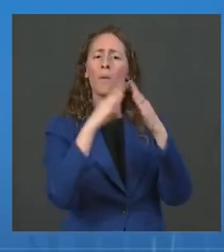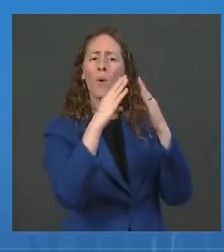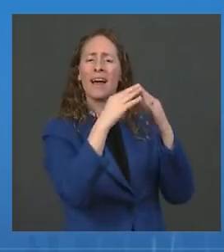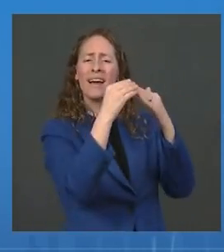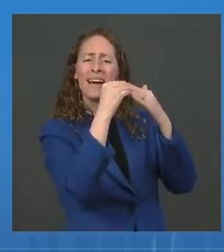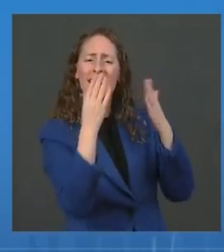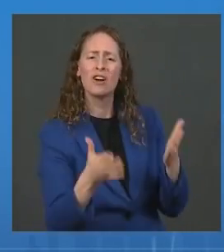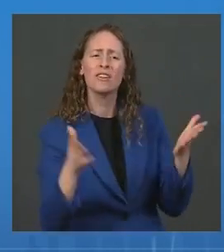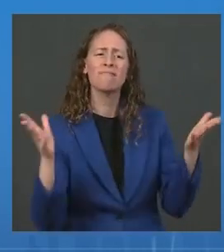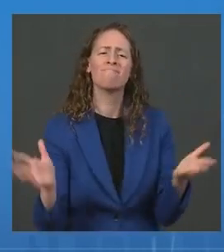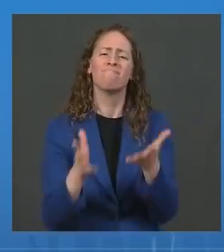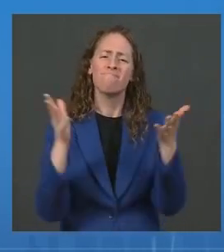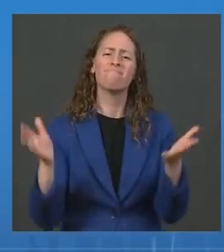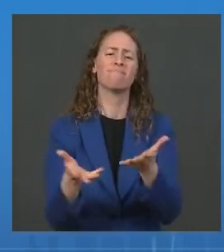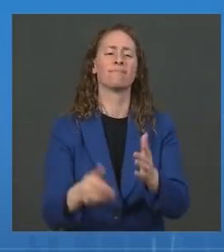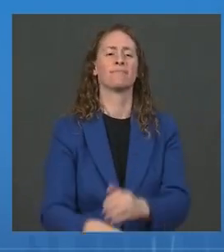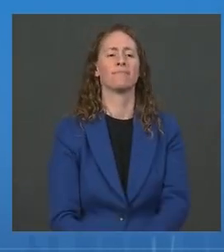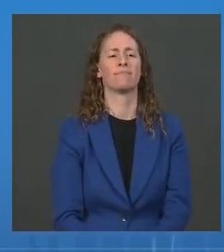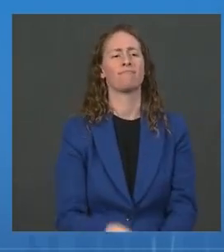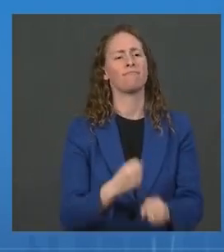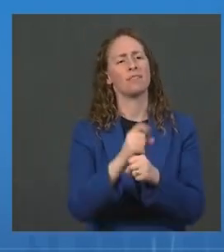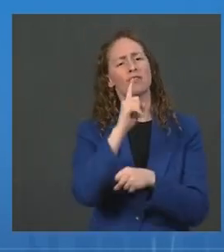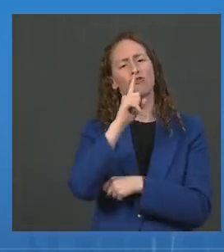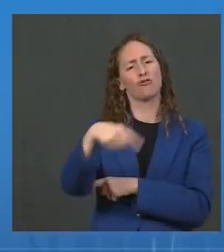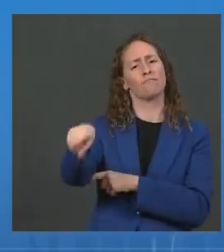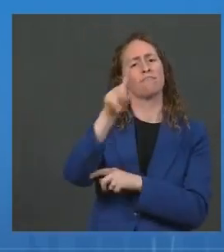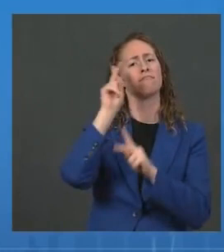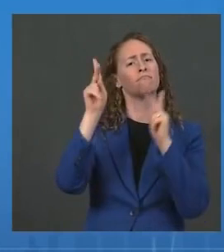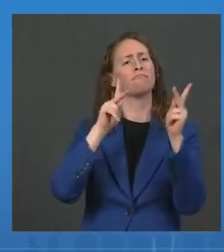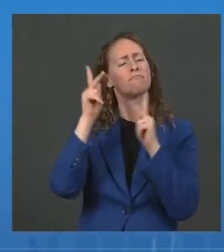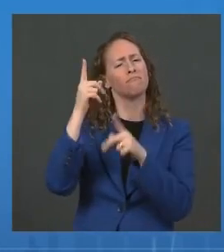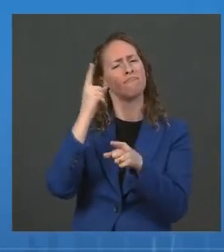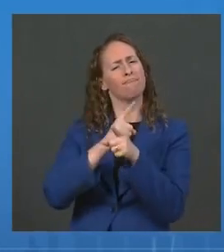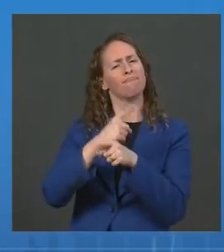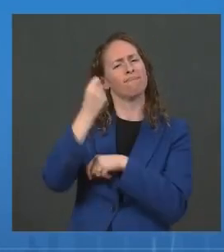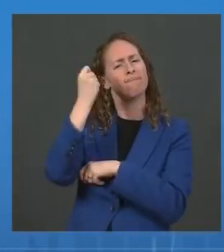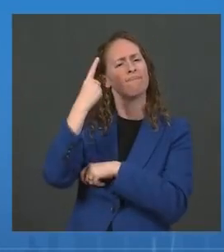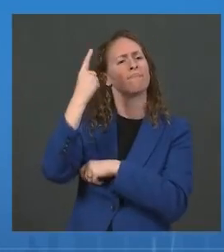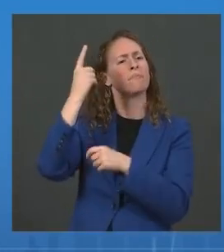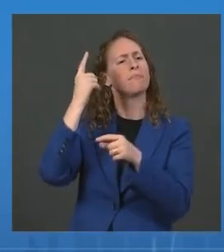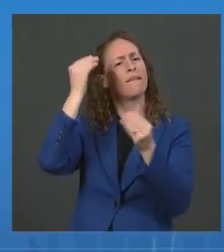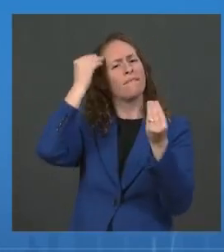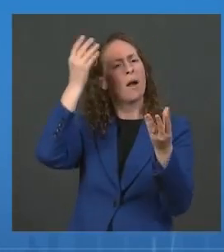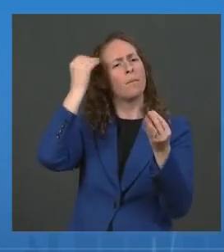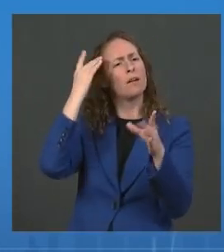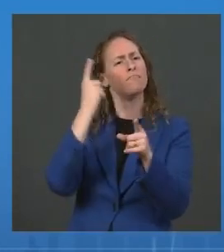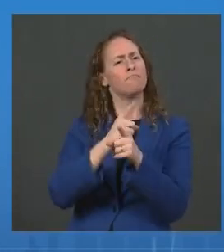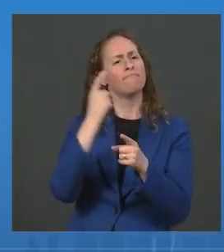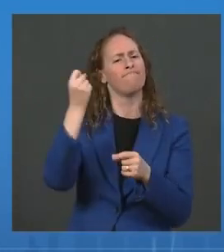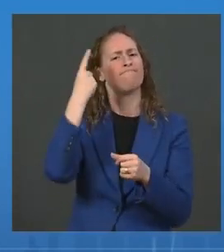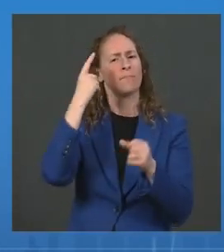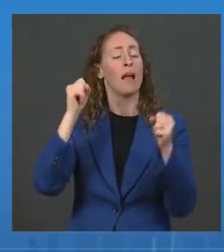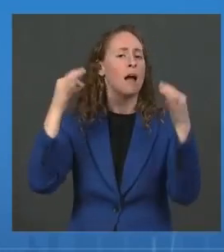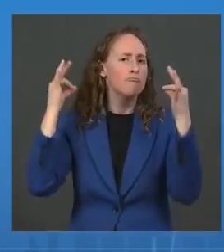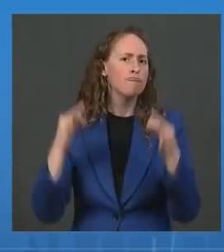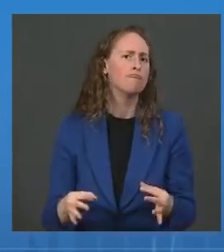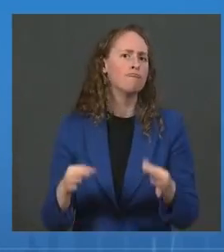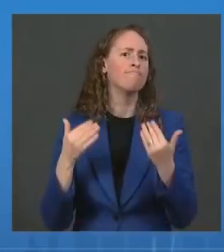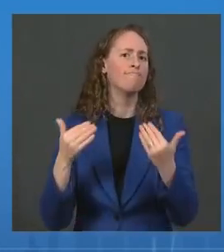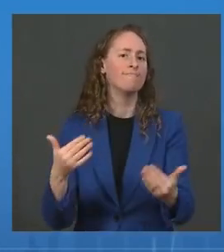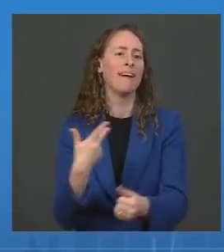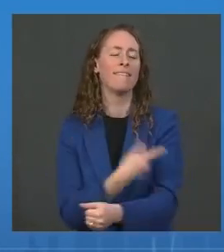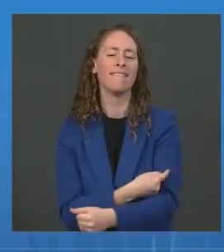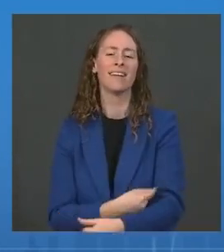make sure that people have the information they need to make an informed decision about vaccination. The bottom line is this.